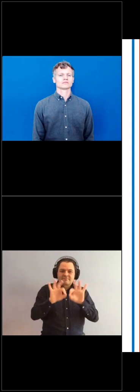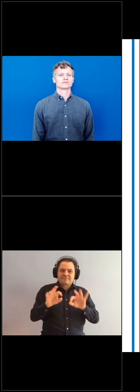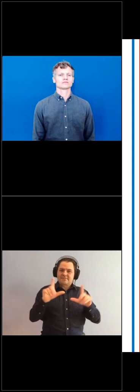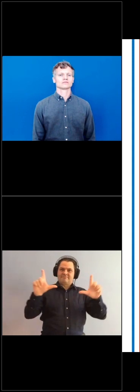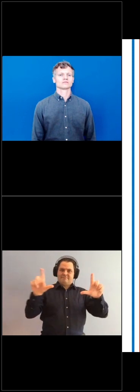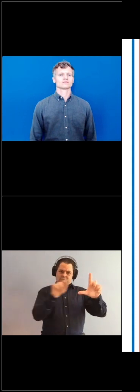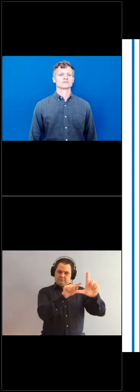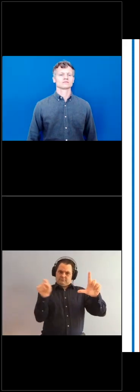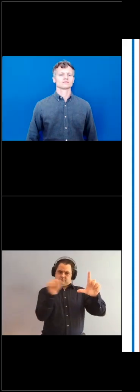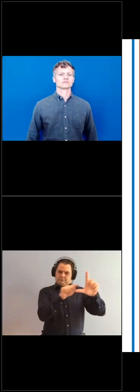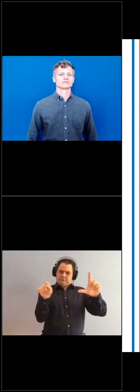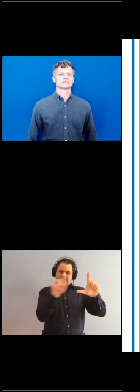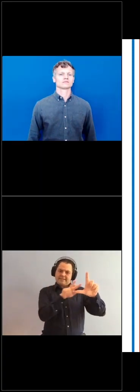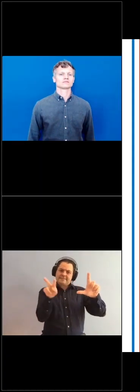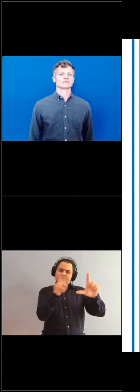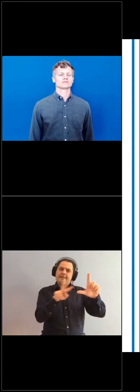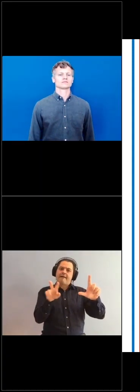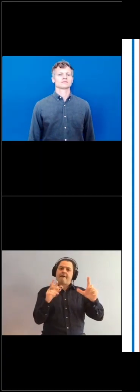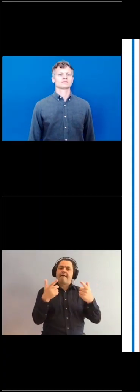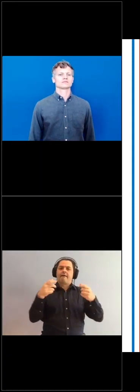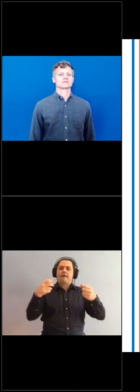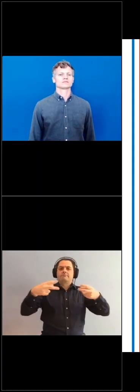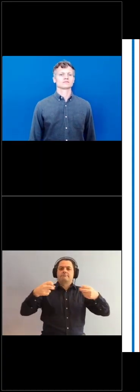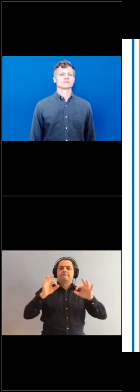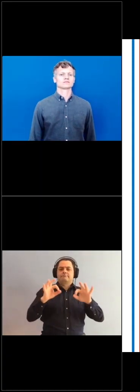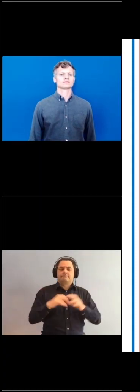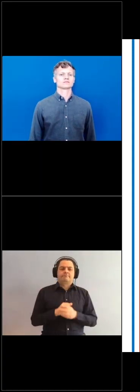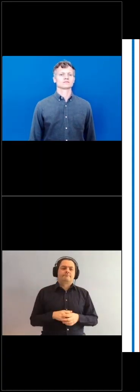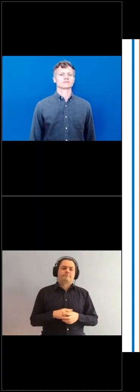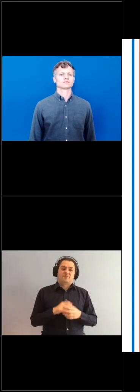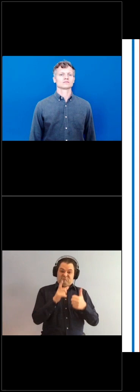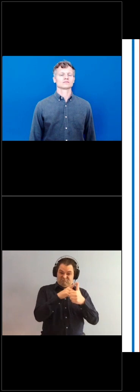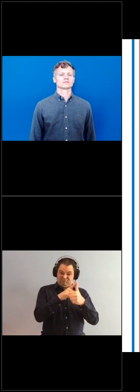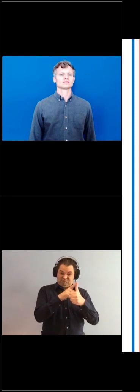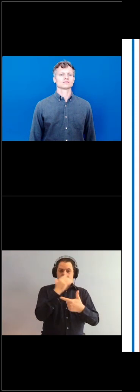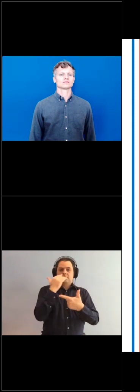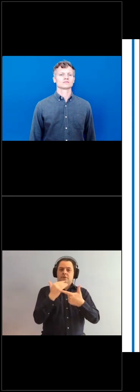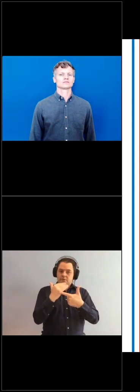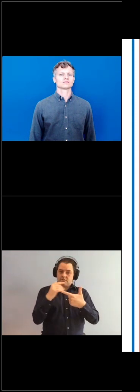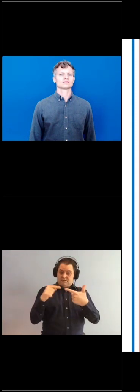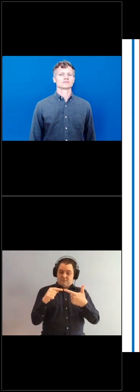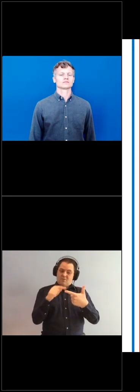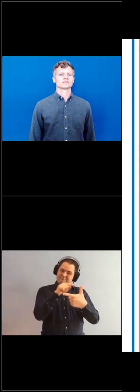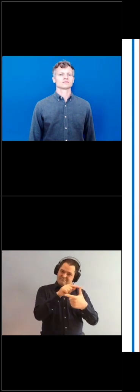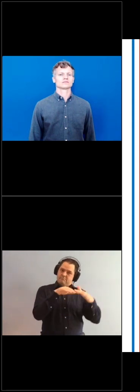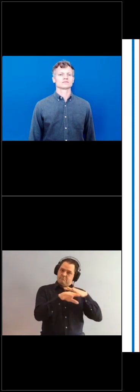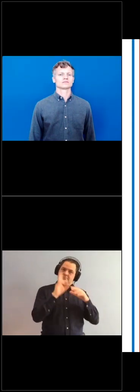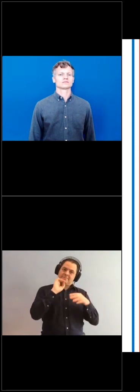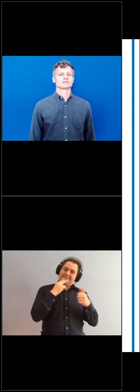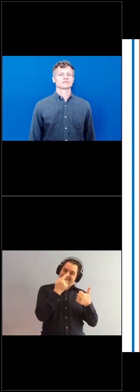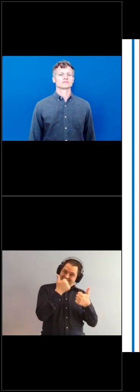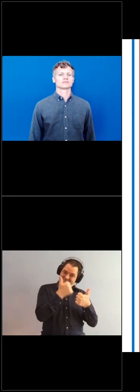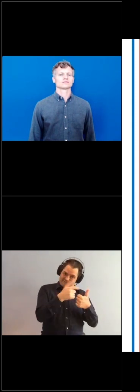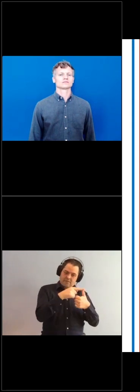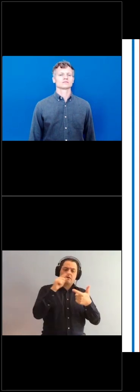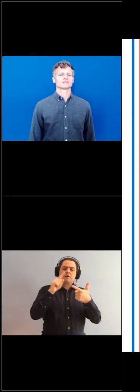the session learning. So the second recommendation I would like to highlight is the local context, because